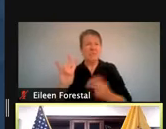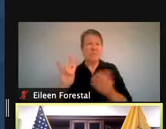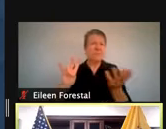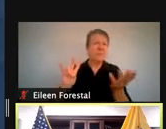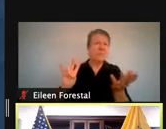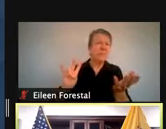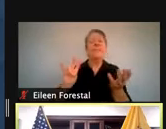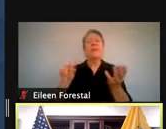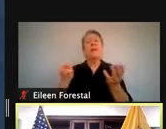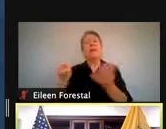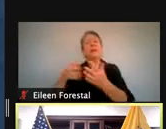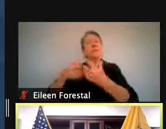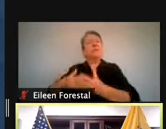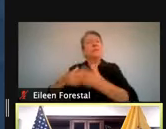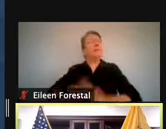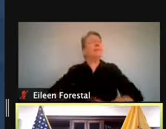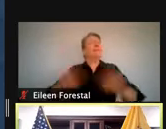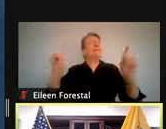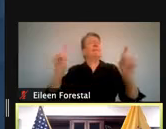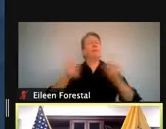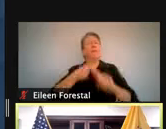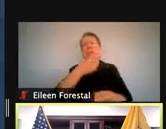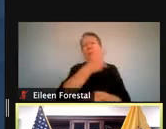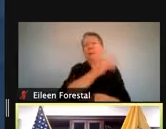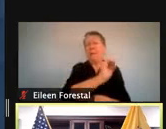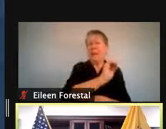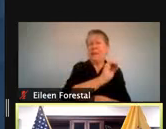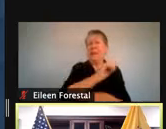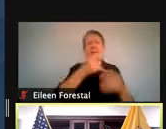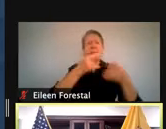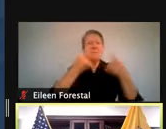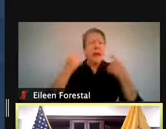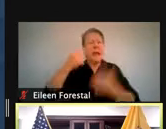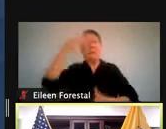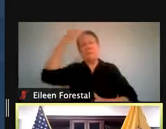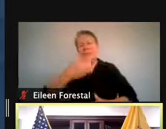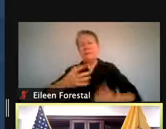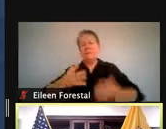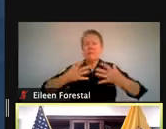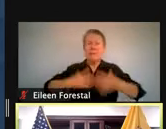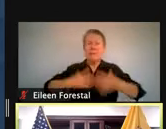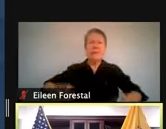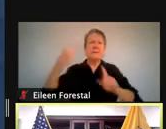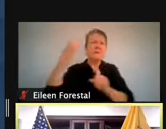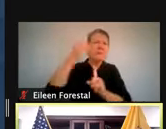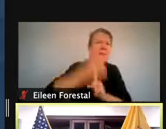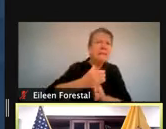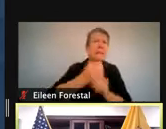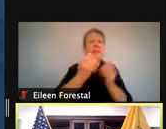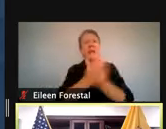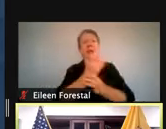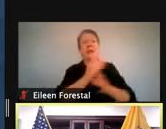out masks, shields, gowns, gloves, they get used and they